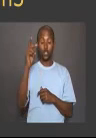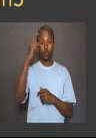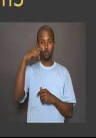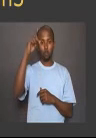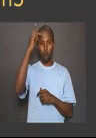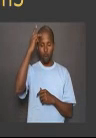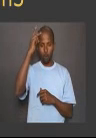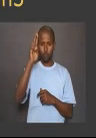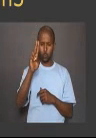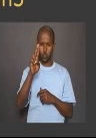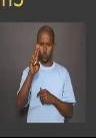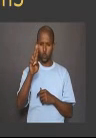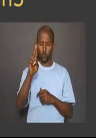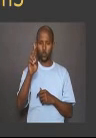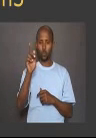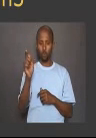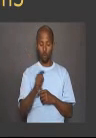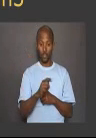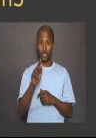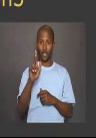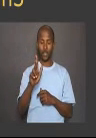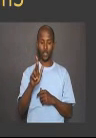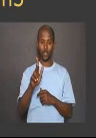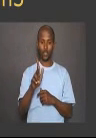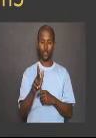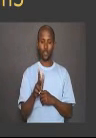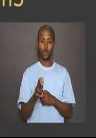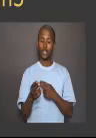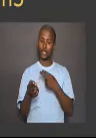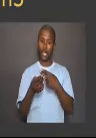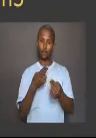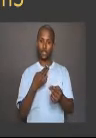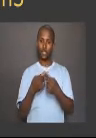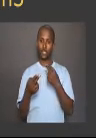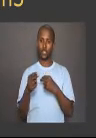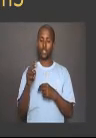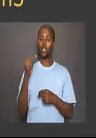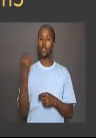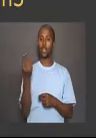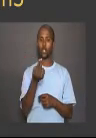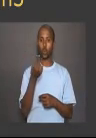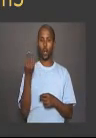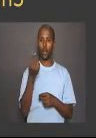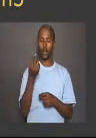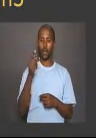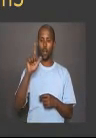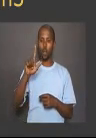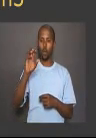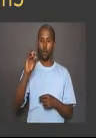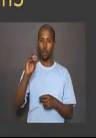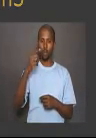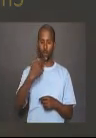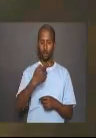power of 2 over 3 times the natural logarithm of